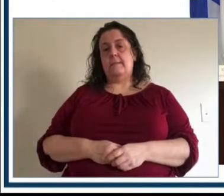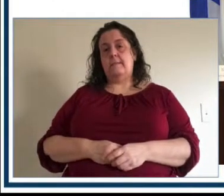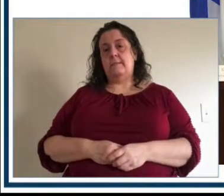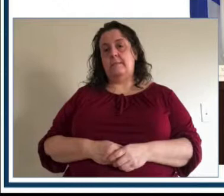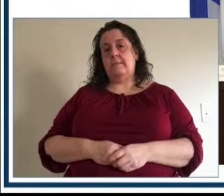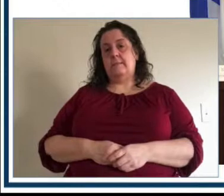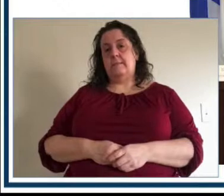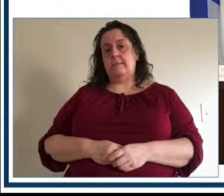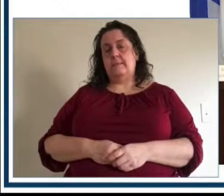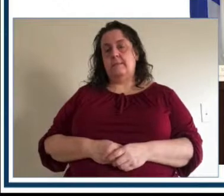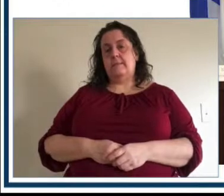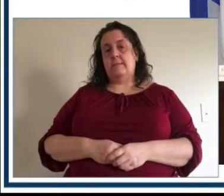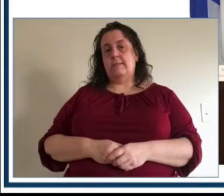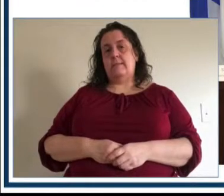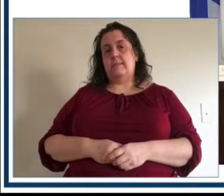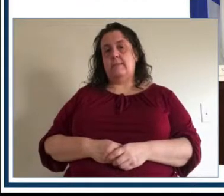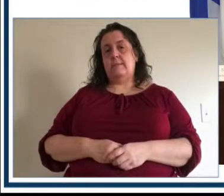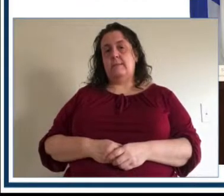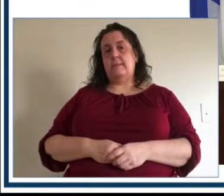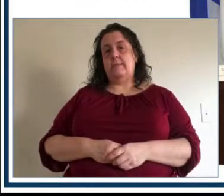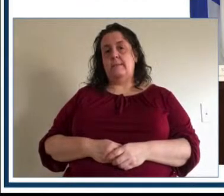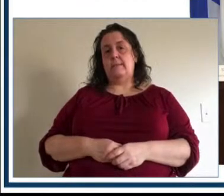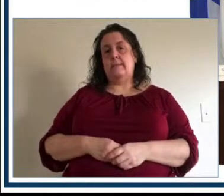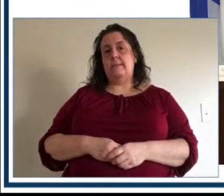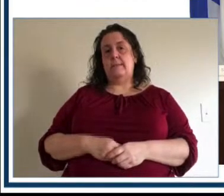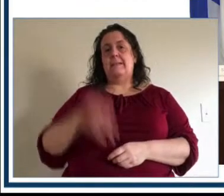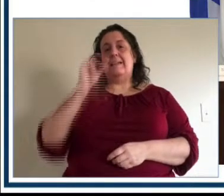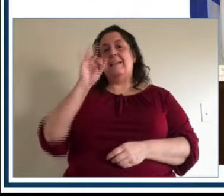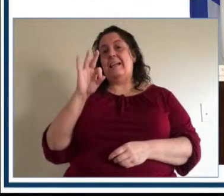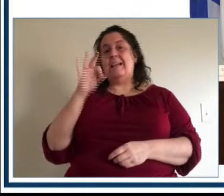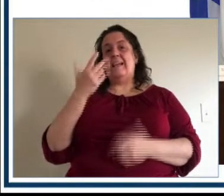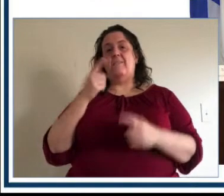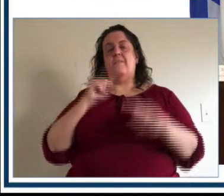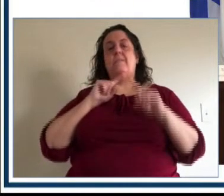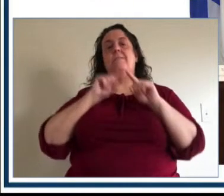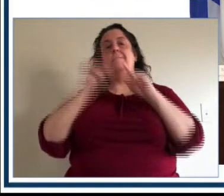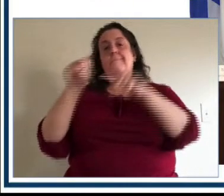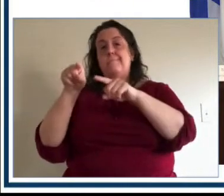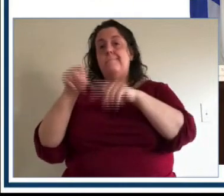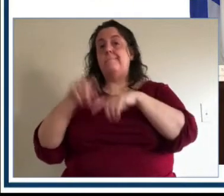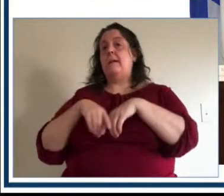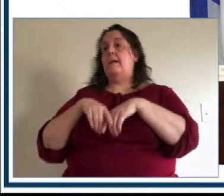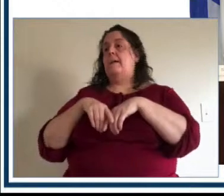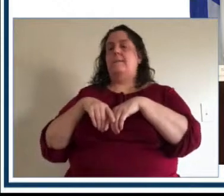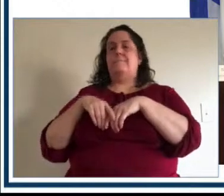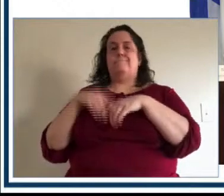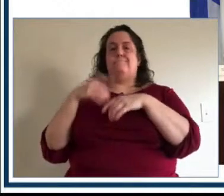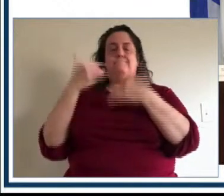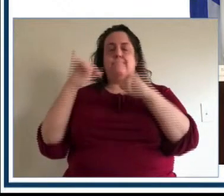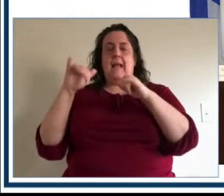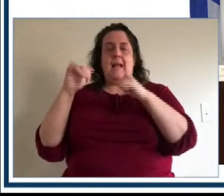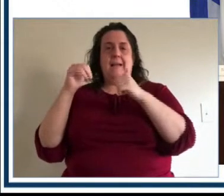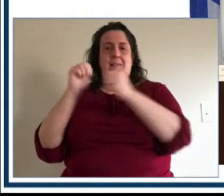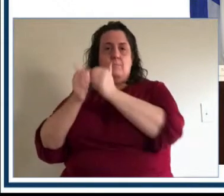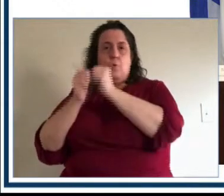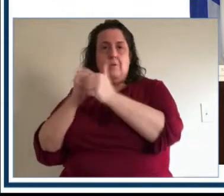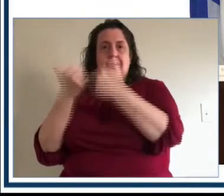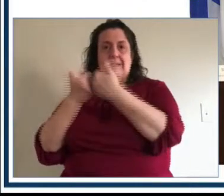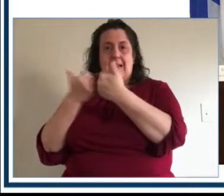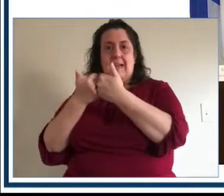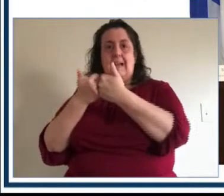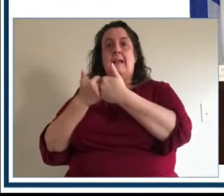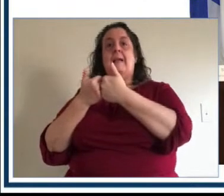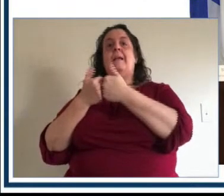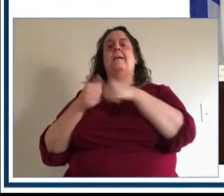sports team over the weekend, would all those players on the team be determined to be close contact as well?